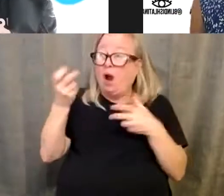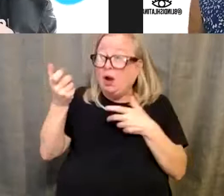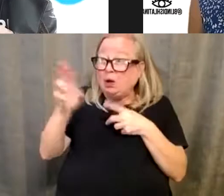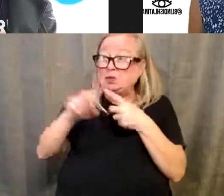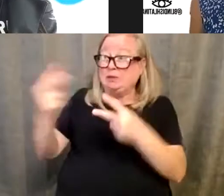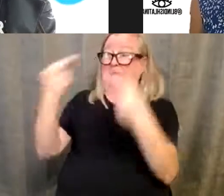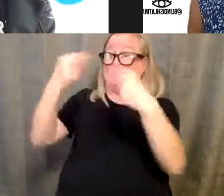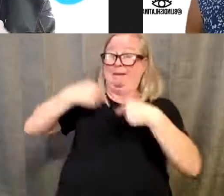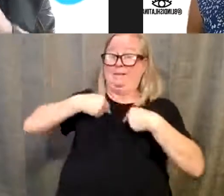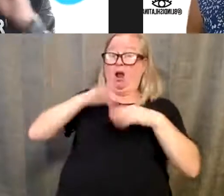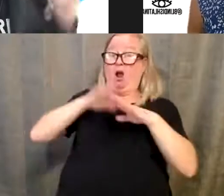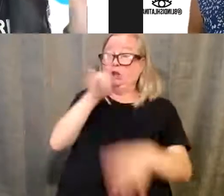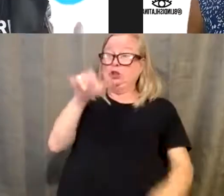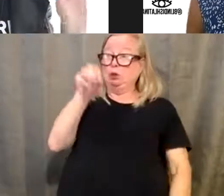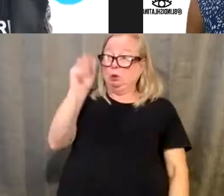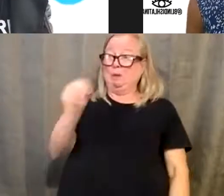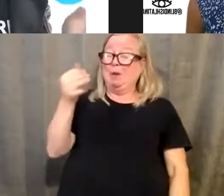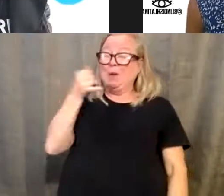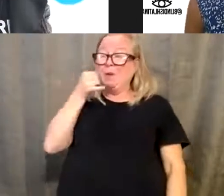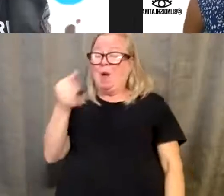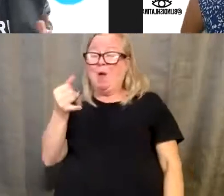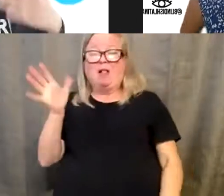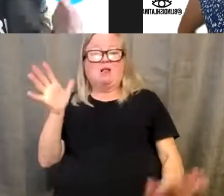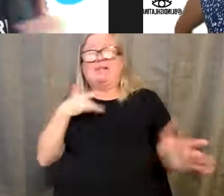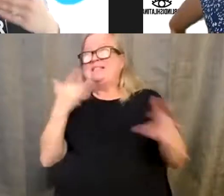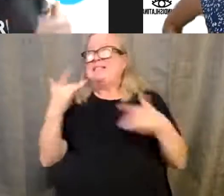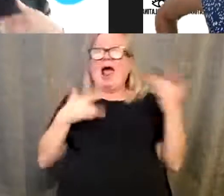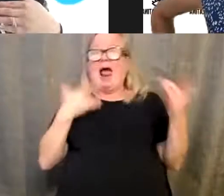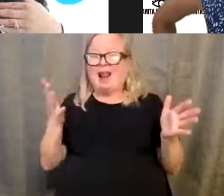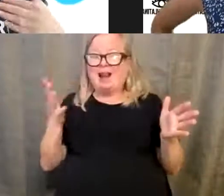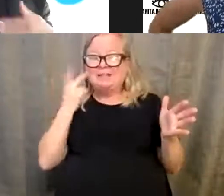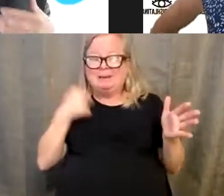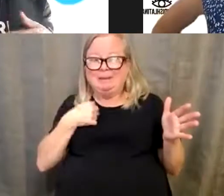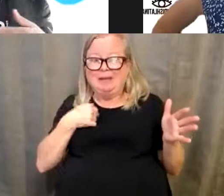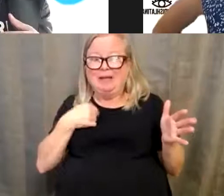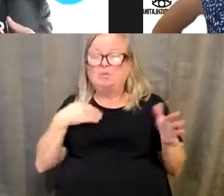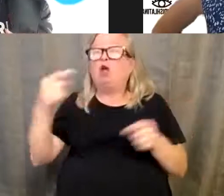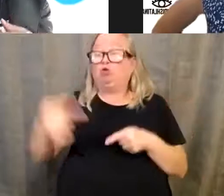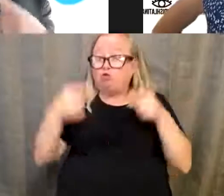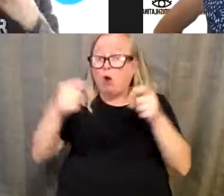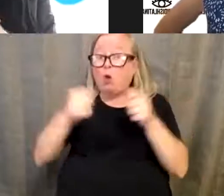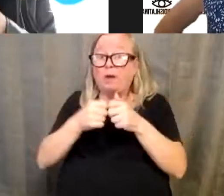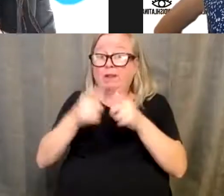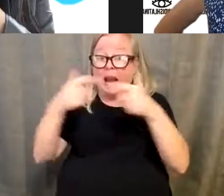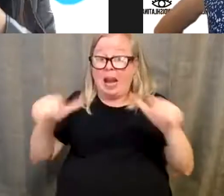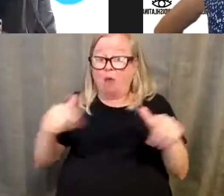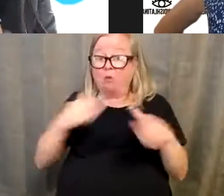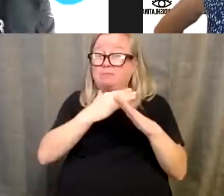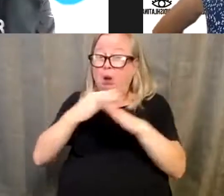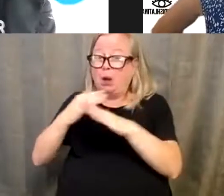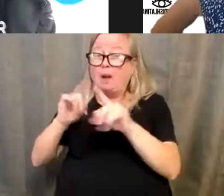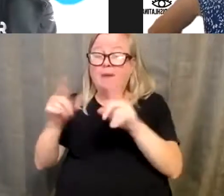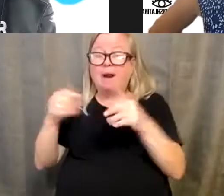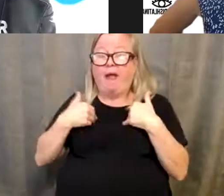this Zoom call. She would be all hyped up about it. She'll probably struggle with the language barrier, but she'll probably have a